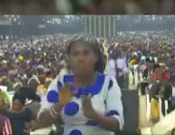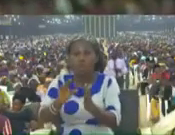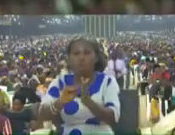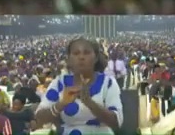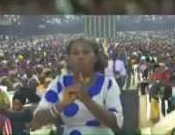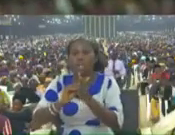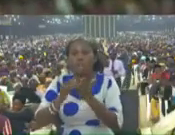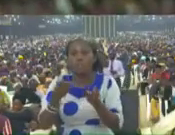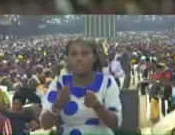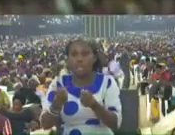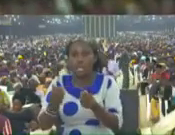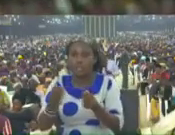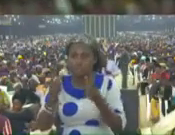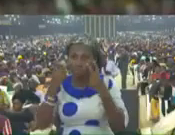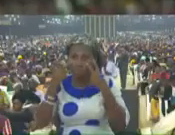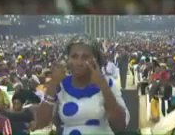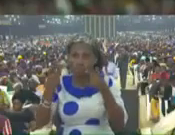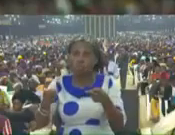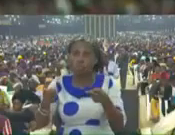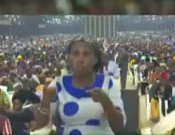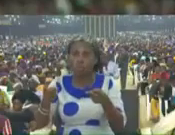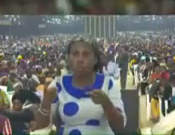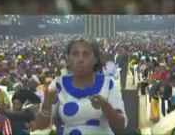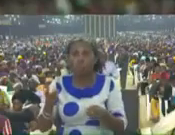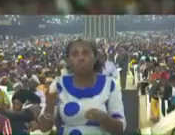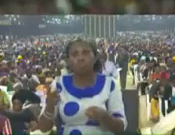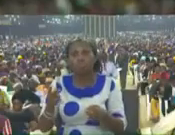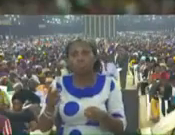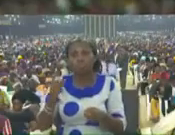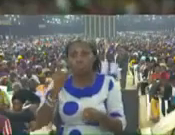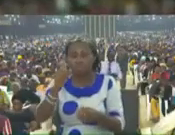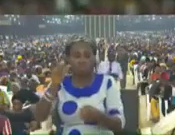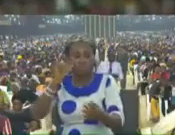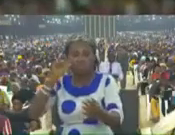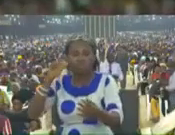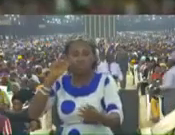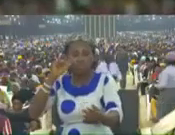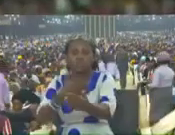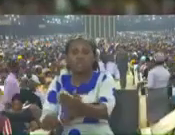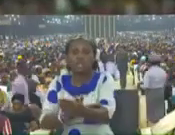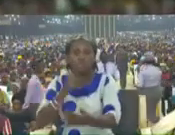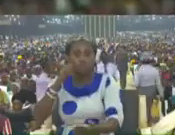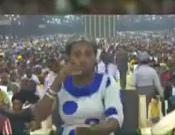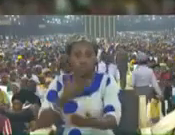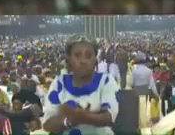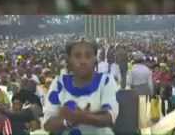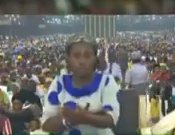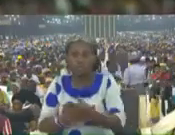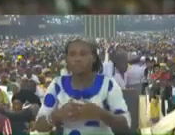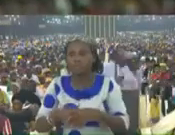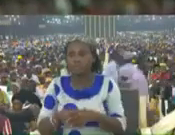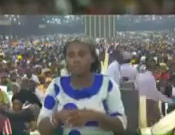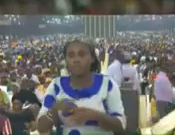saw one of their daughters of Israel.